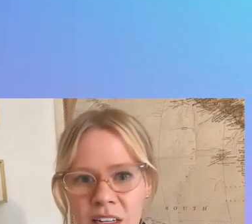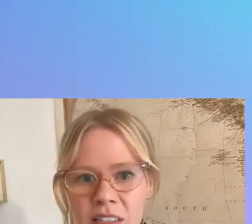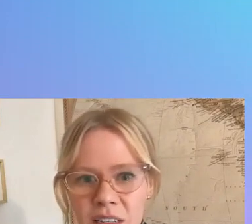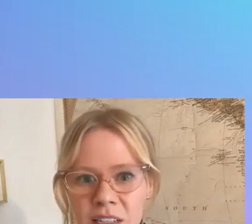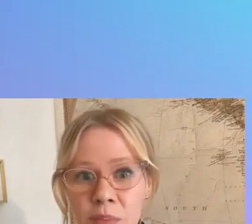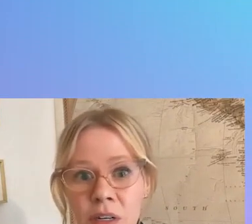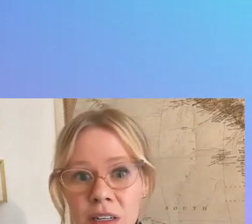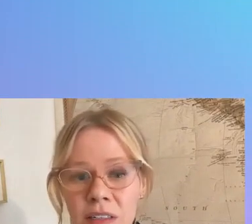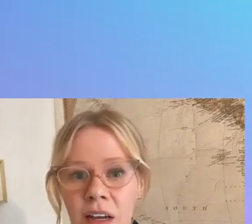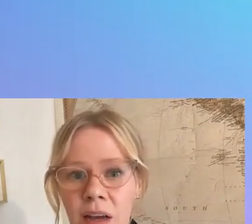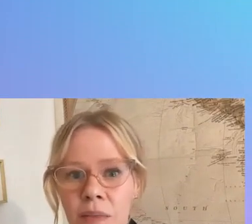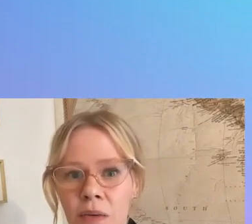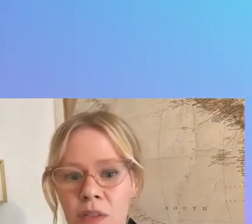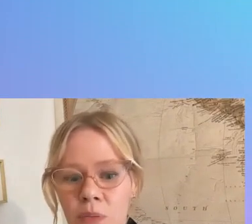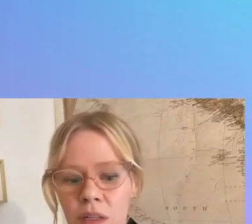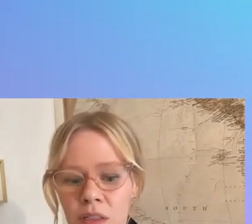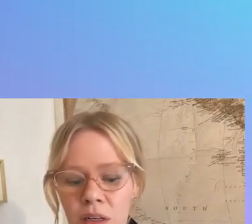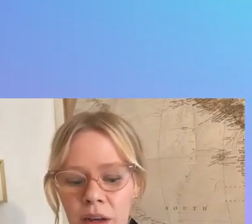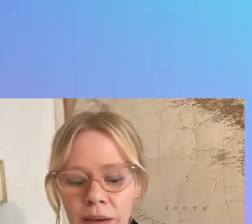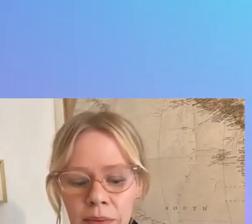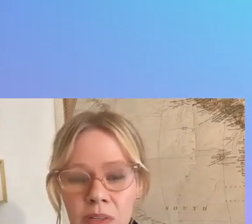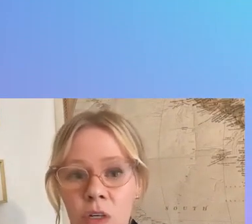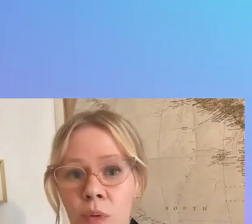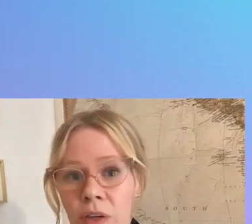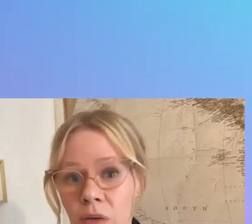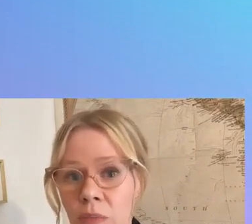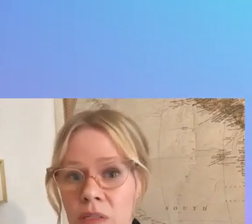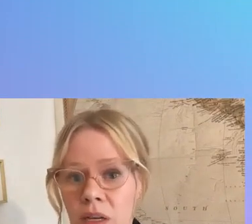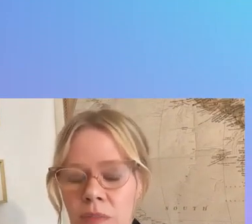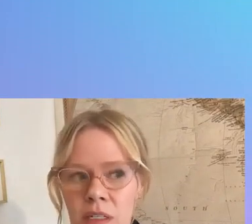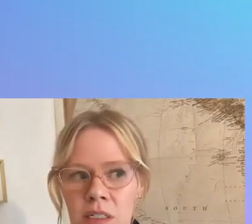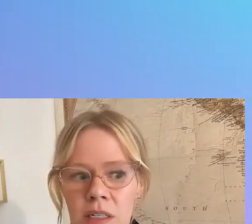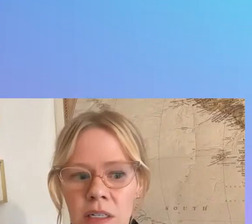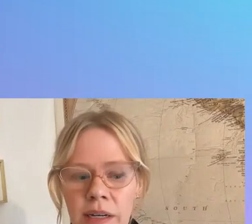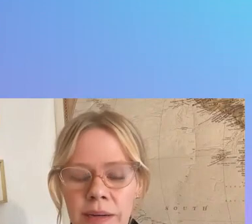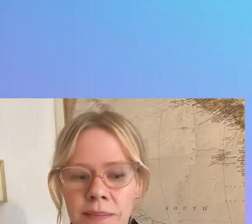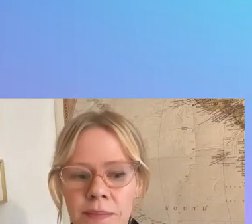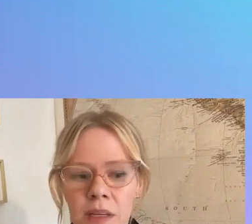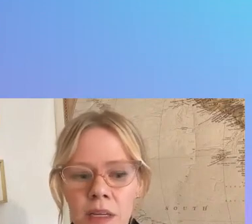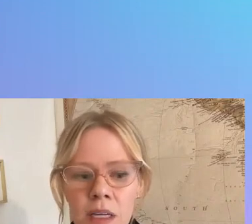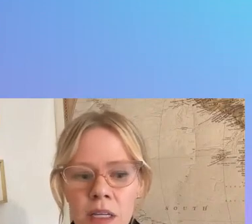Beyond Senses, the book. It was written, it was the Cooper Hewitt Museum.